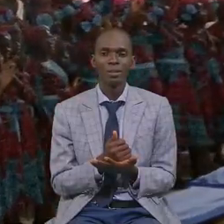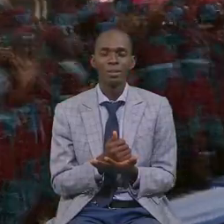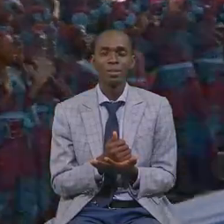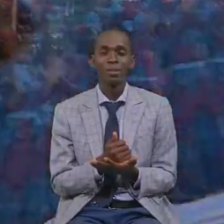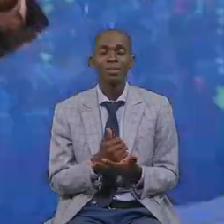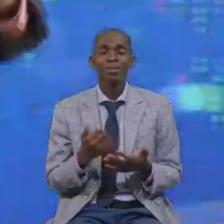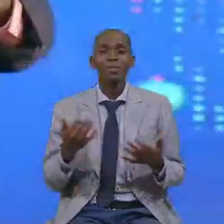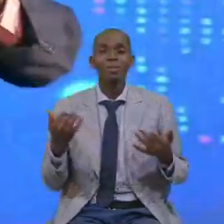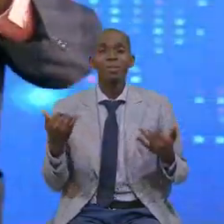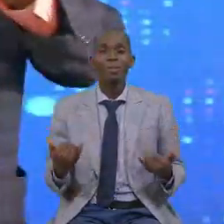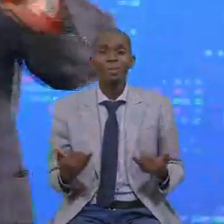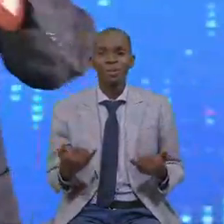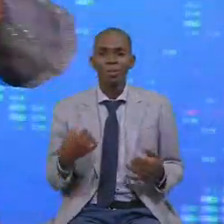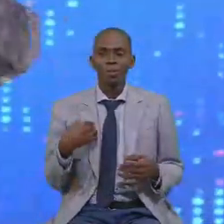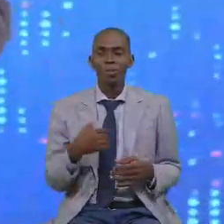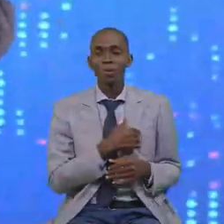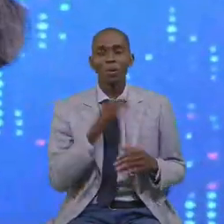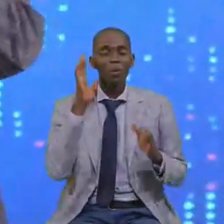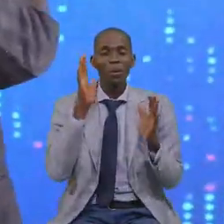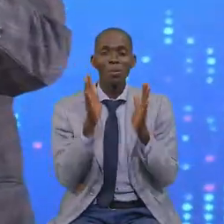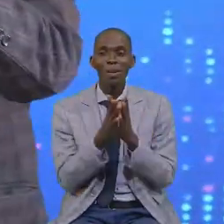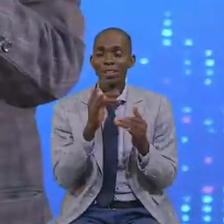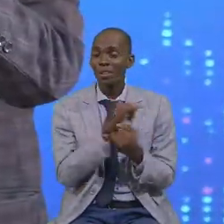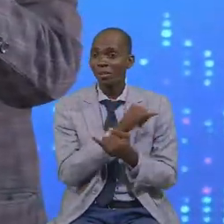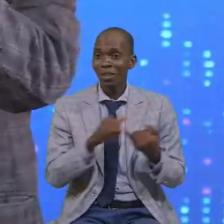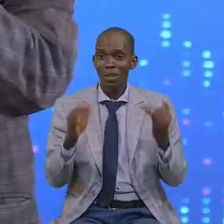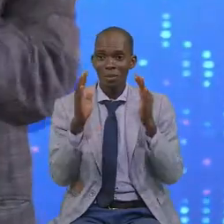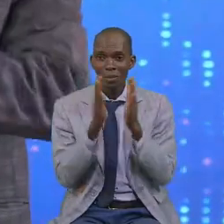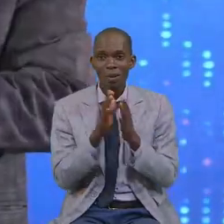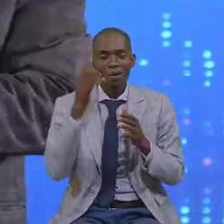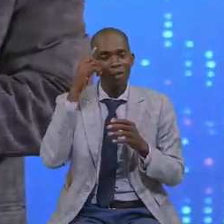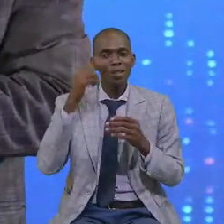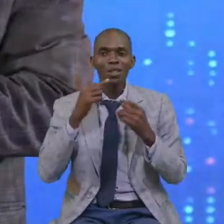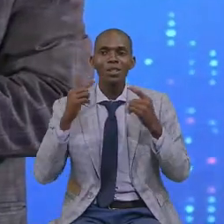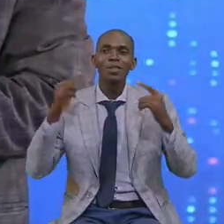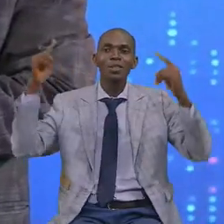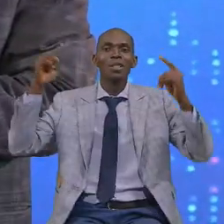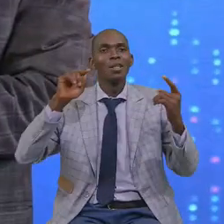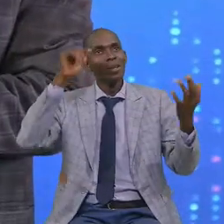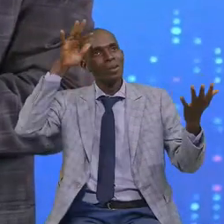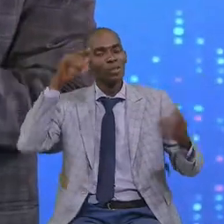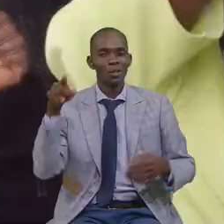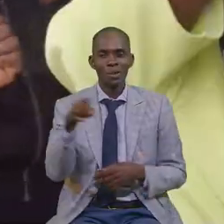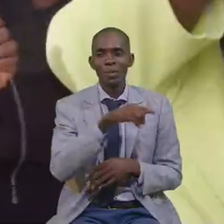Now we're going to pray the final prayer for the success awaiting you.